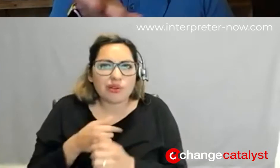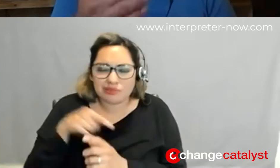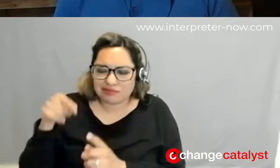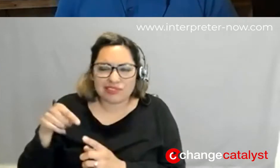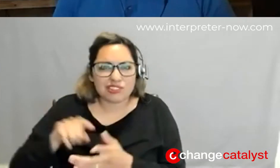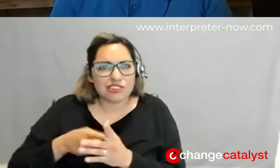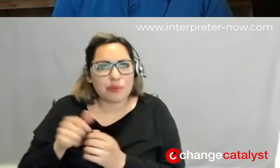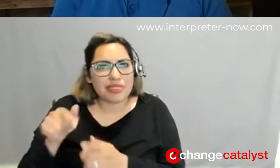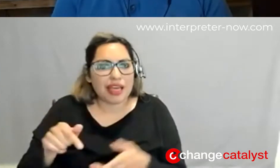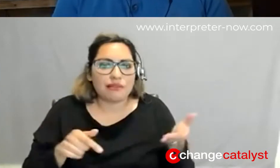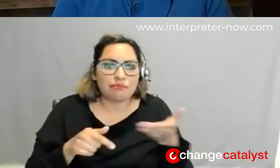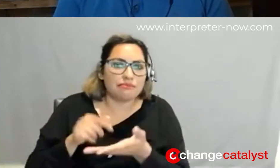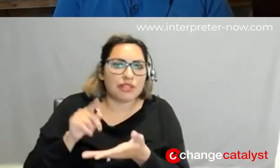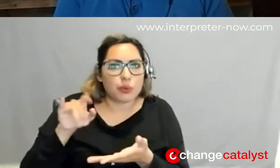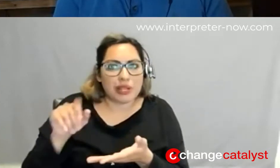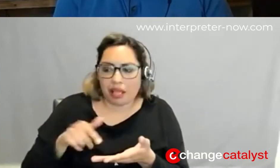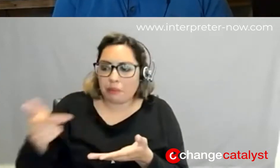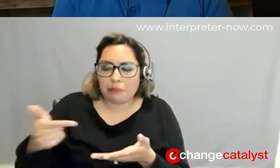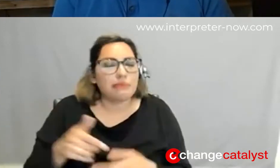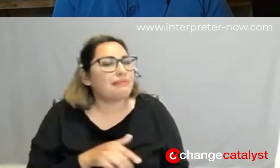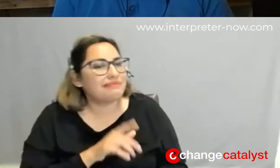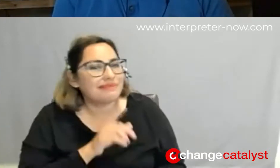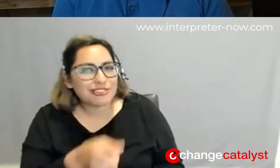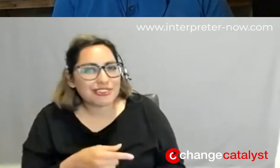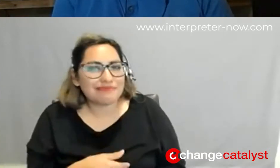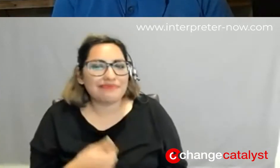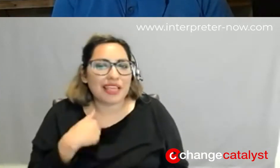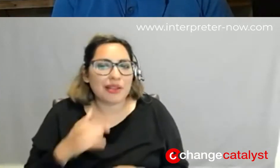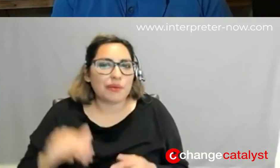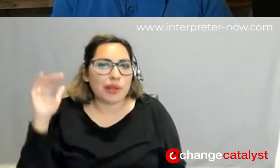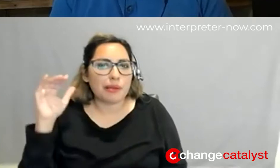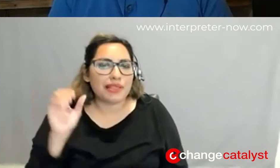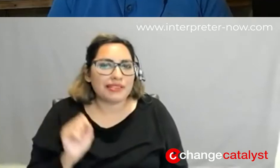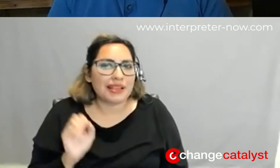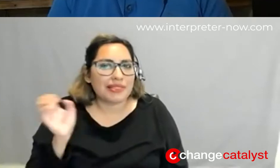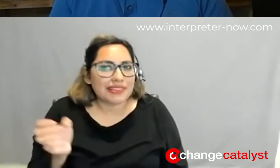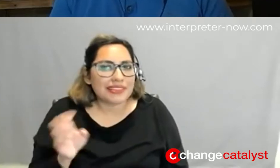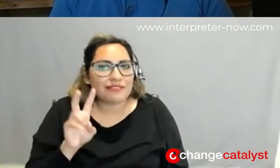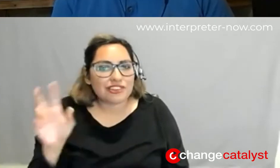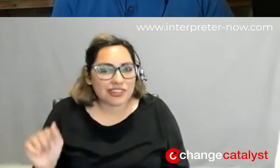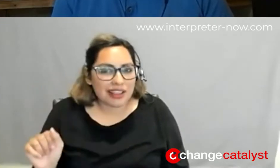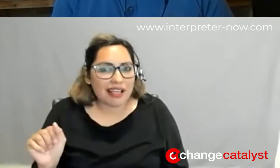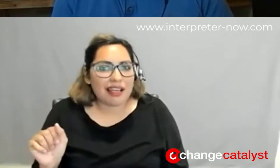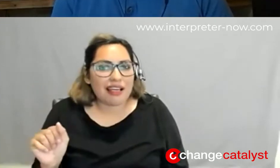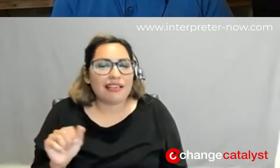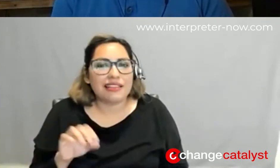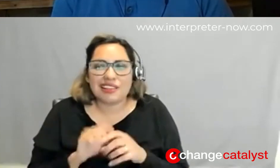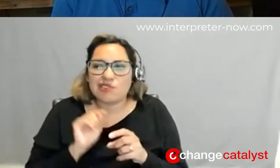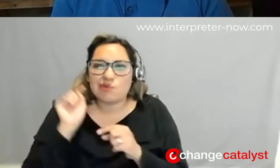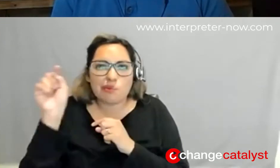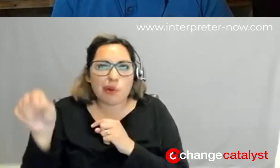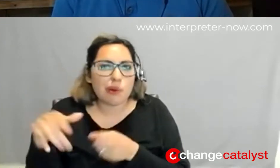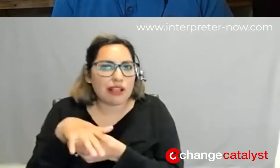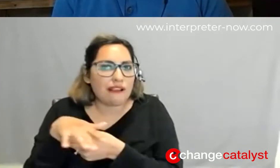Anita, please go. Sure. I grew up in Southeast Virginia in the Hampton Roads area. I grew up